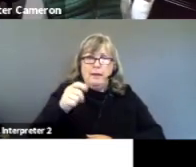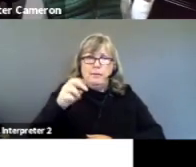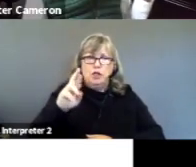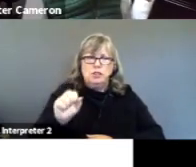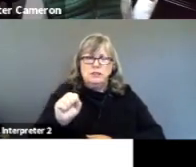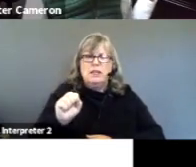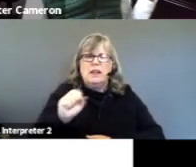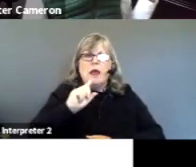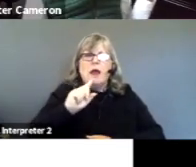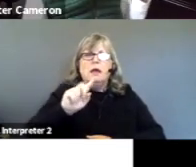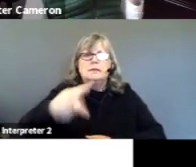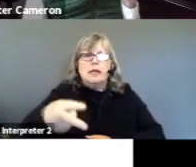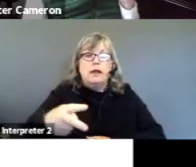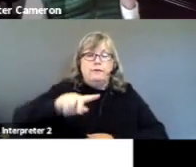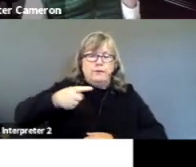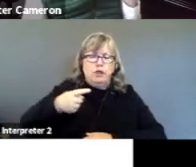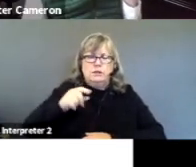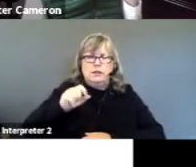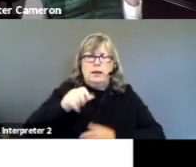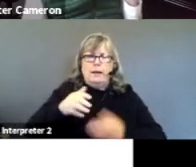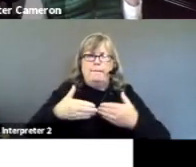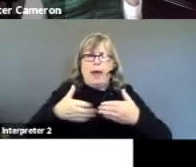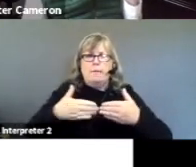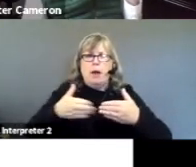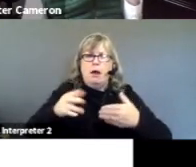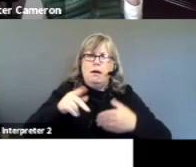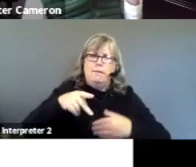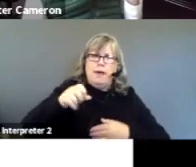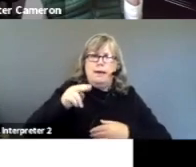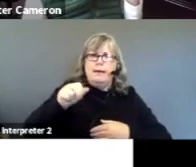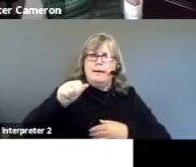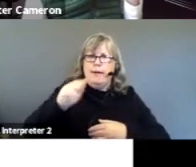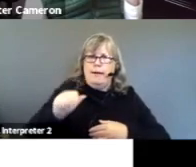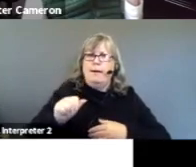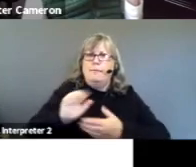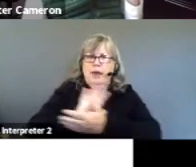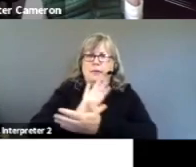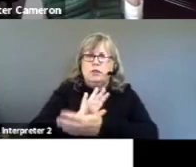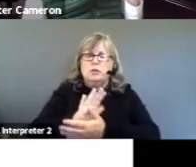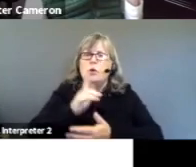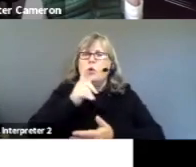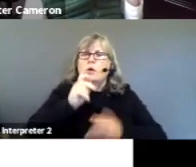Climate change. We just finished the COP26.